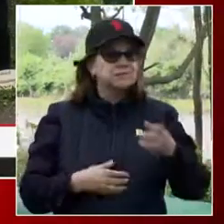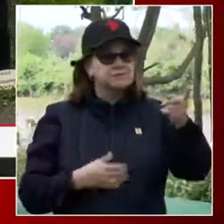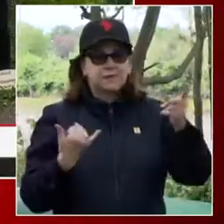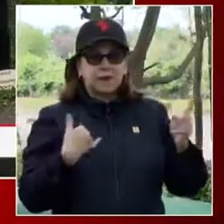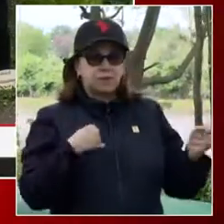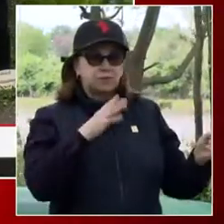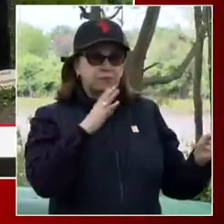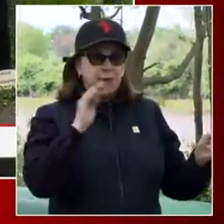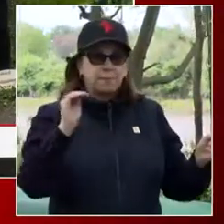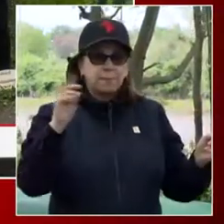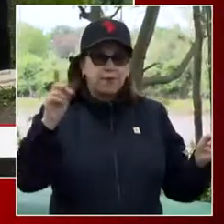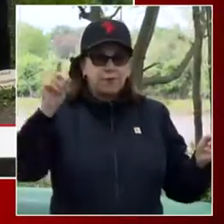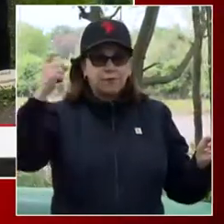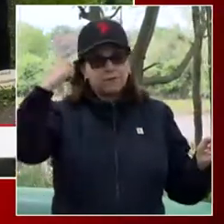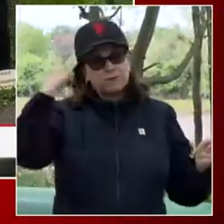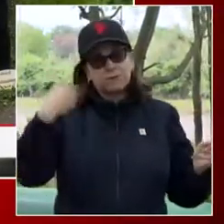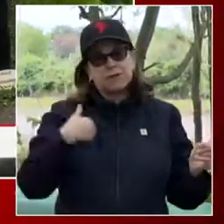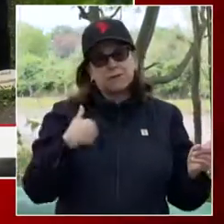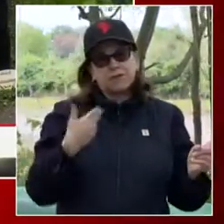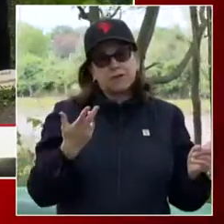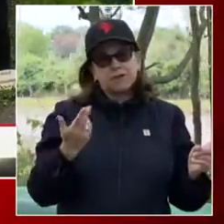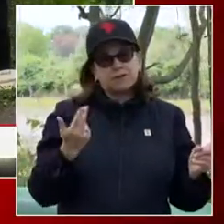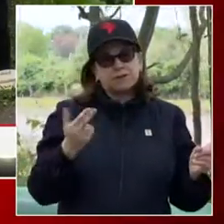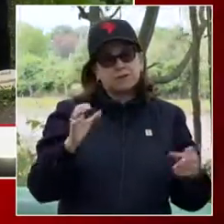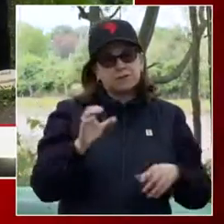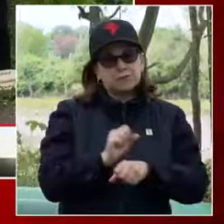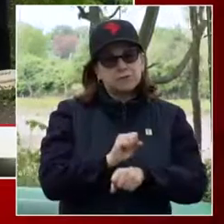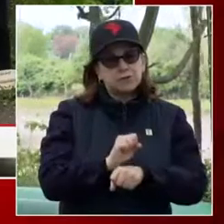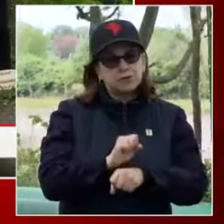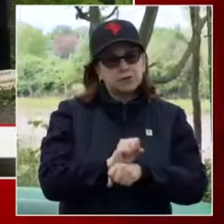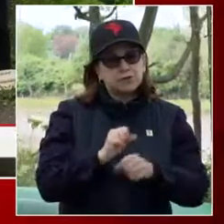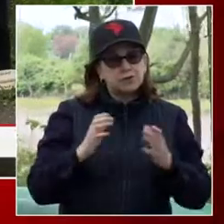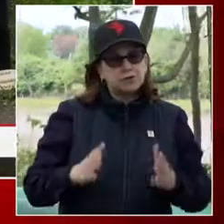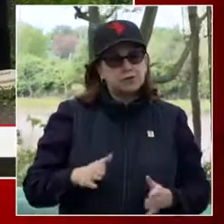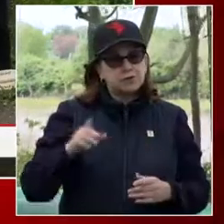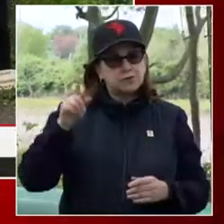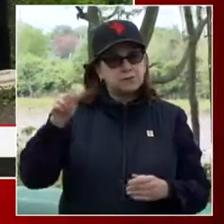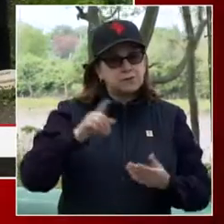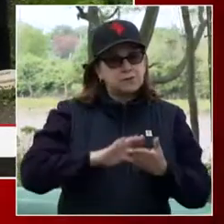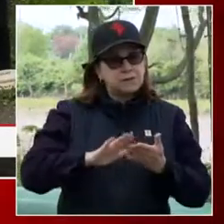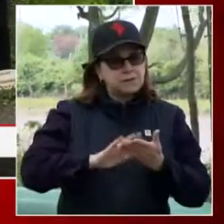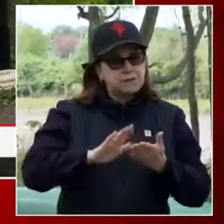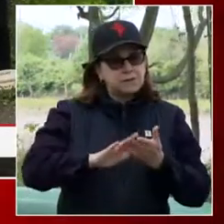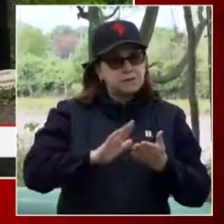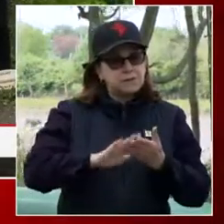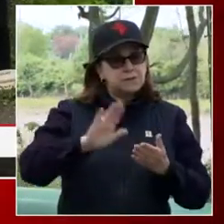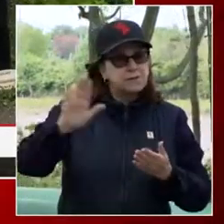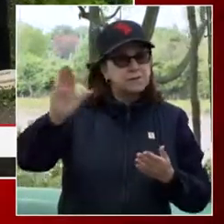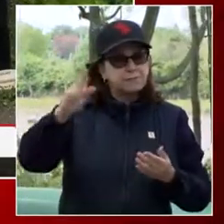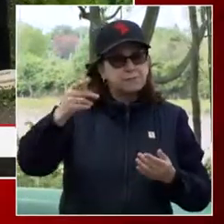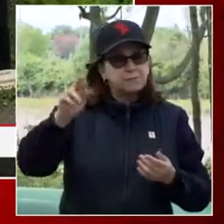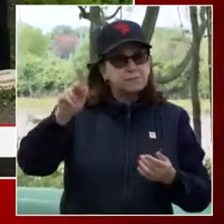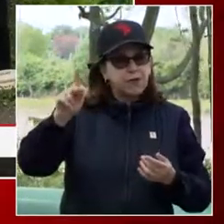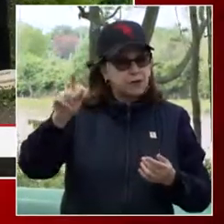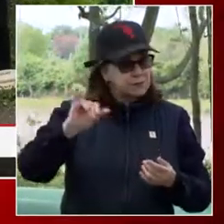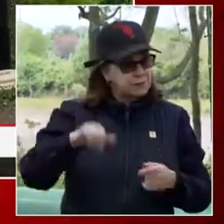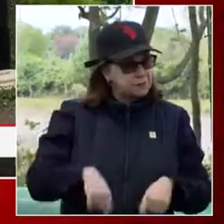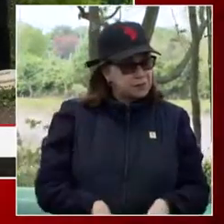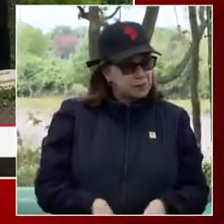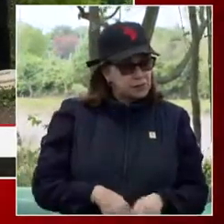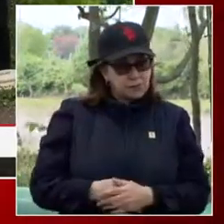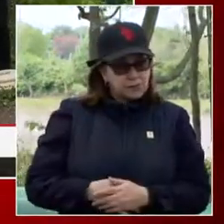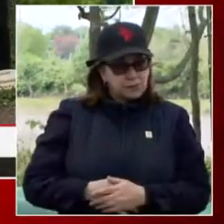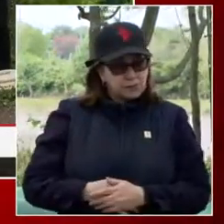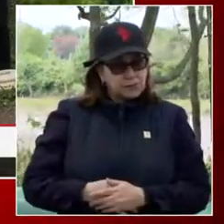to work in the inner city of Baltimore to get workers in that area. What should workers expect here in the D.C. area, the district area? D.C.